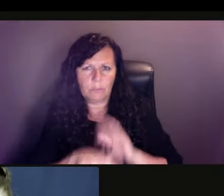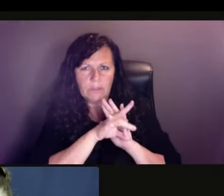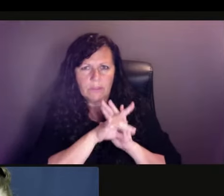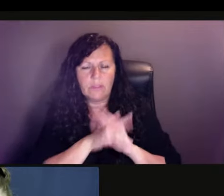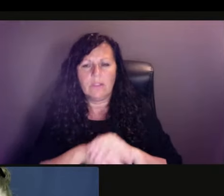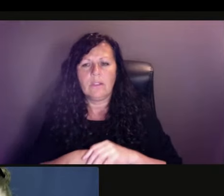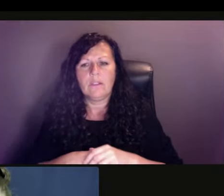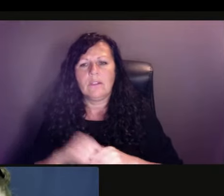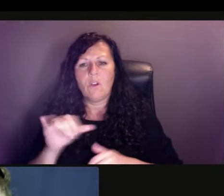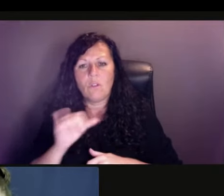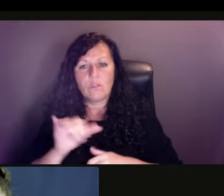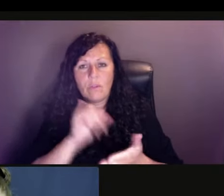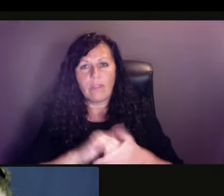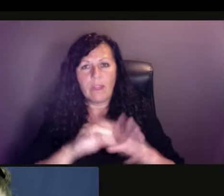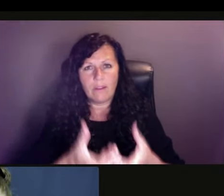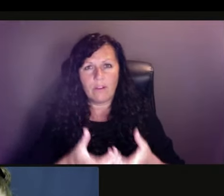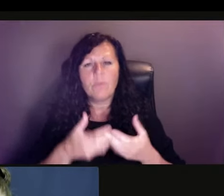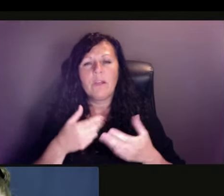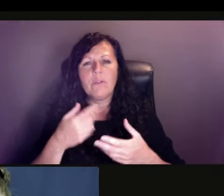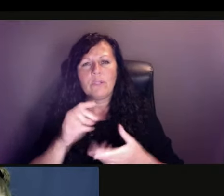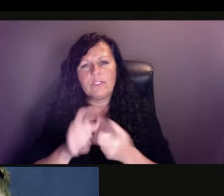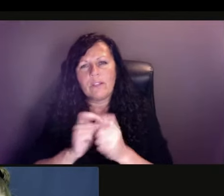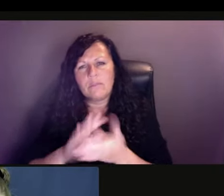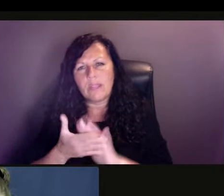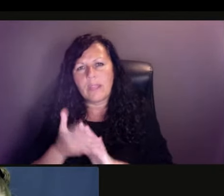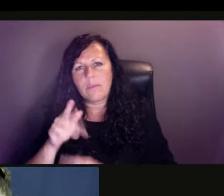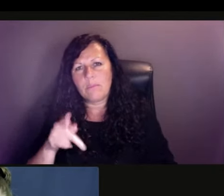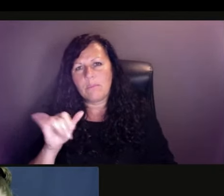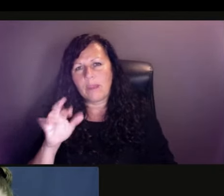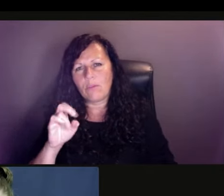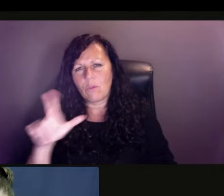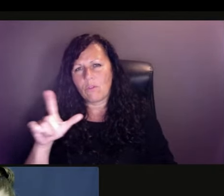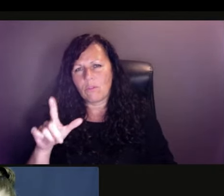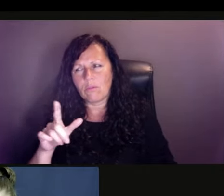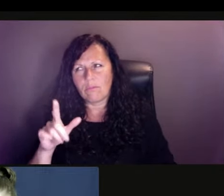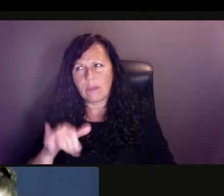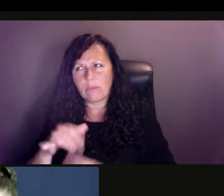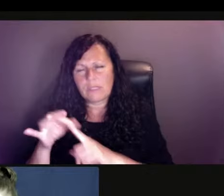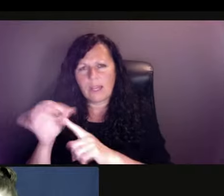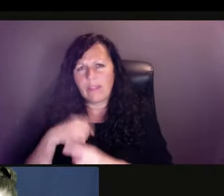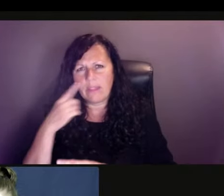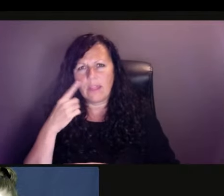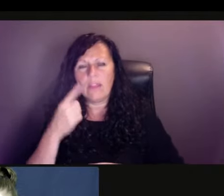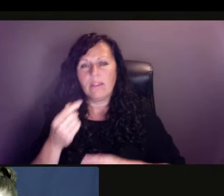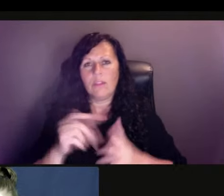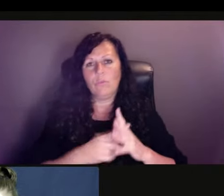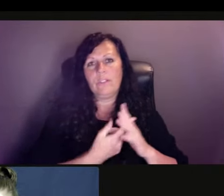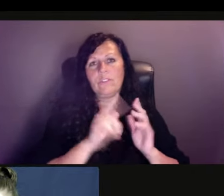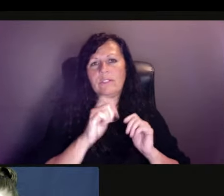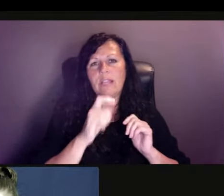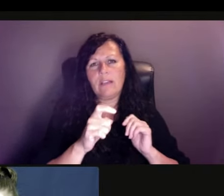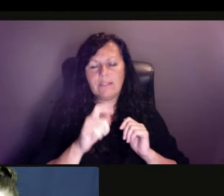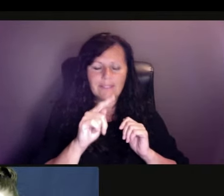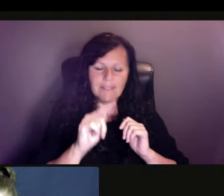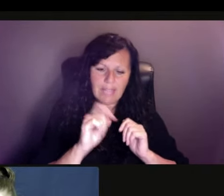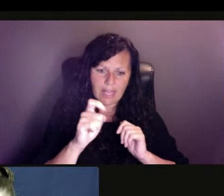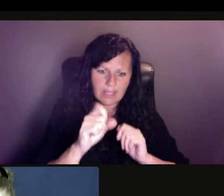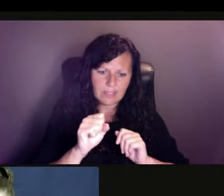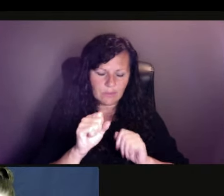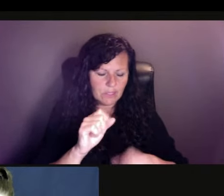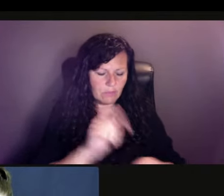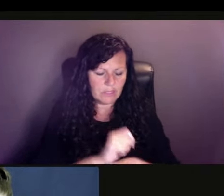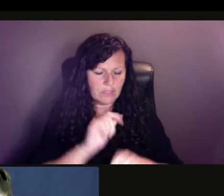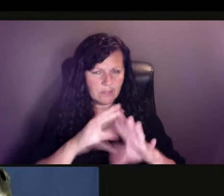it into a payroll, the exception, I believe, the original task force did recommend putting on the ballot, is my understanding from talking to its past